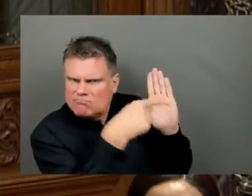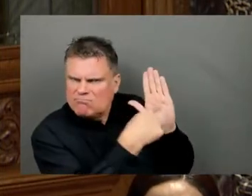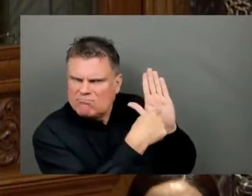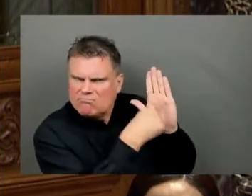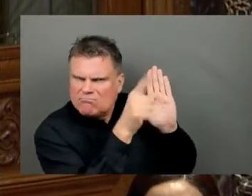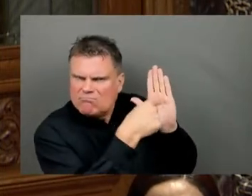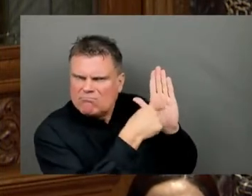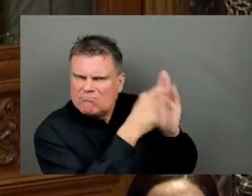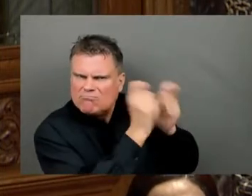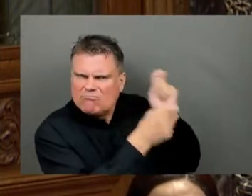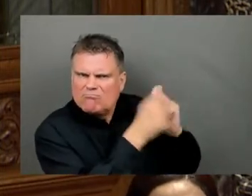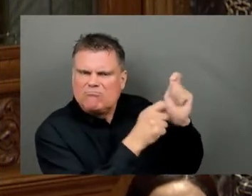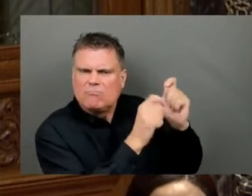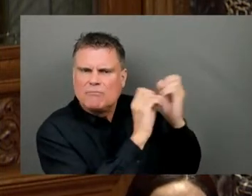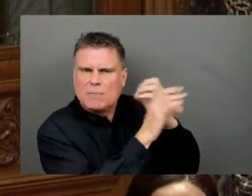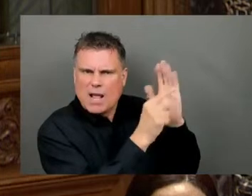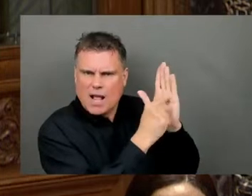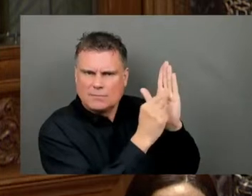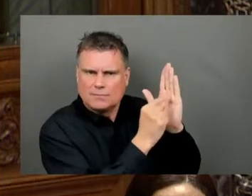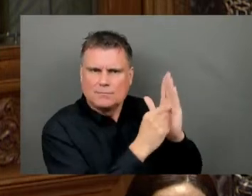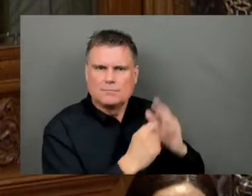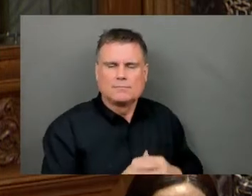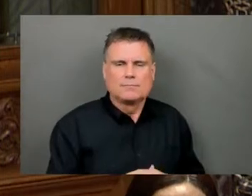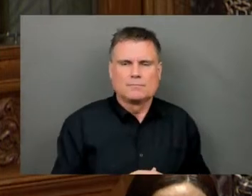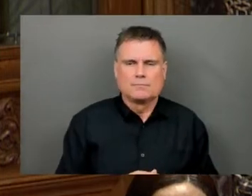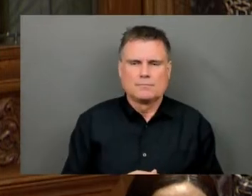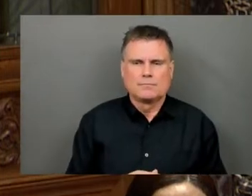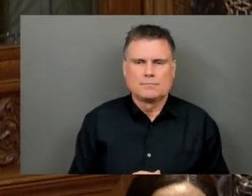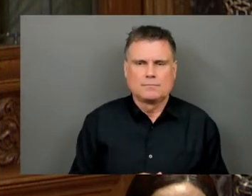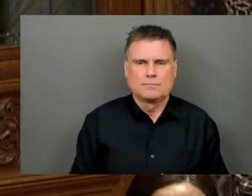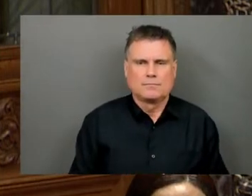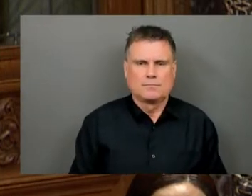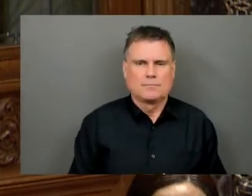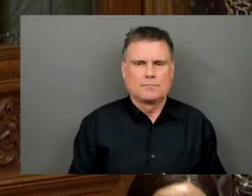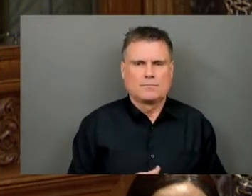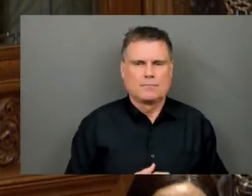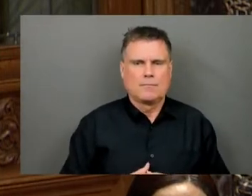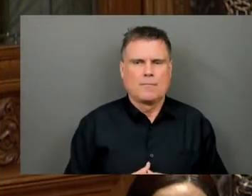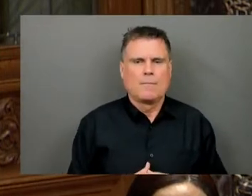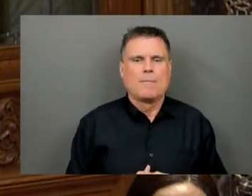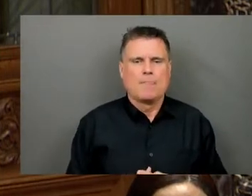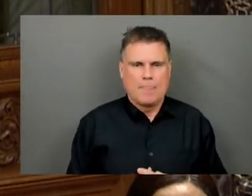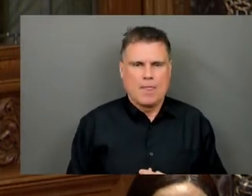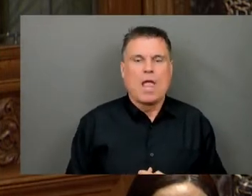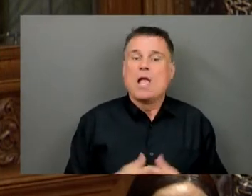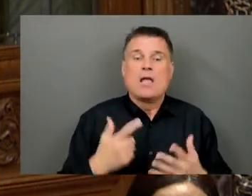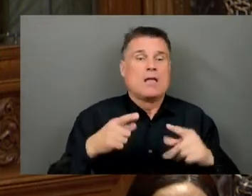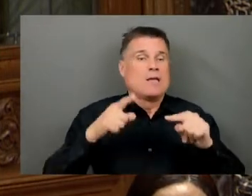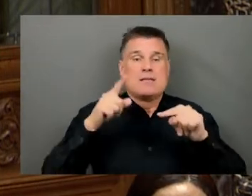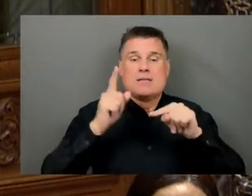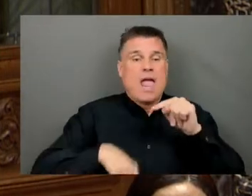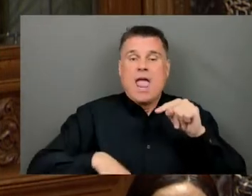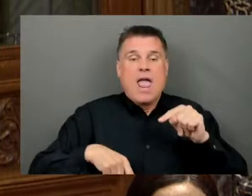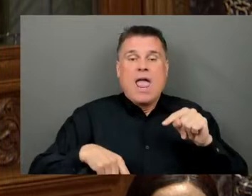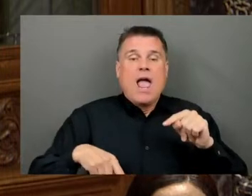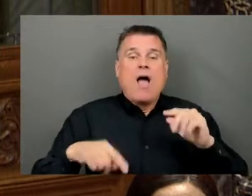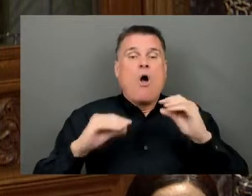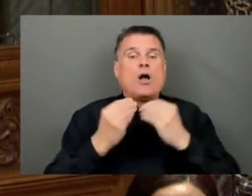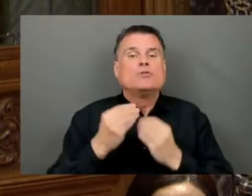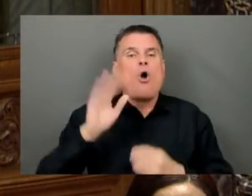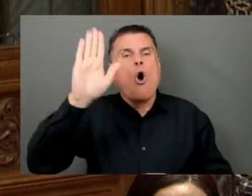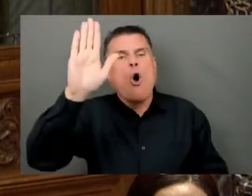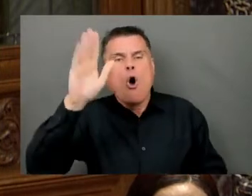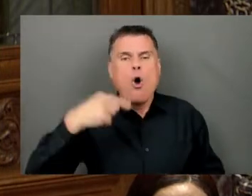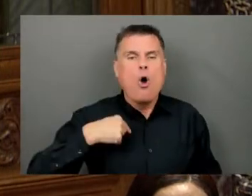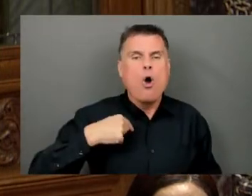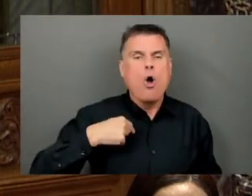applications, and then reaching out and saying, hey, we'll prepare the applications for you at a fee. That seems to be smoke, Mr. Speaker, and you know what they